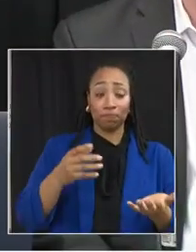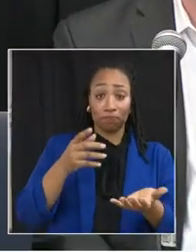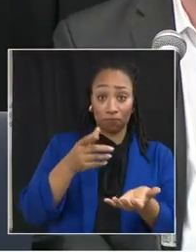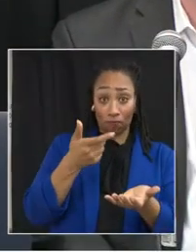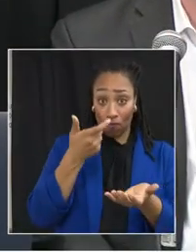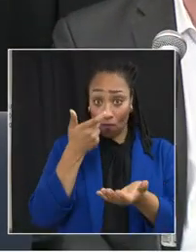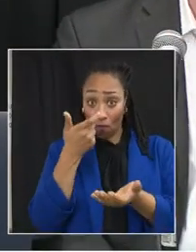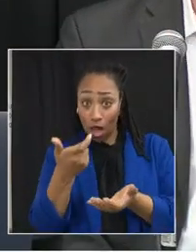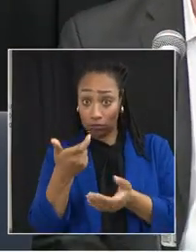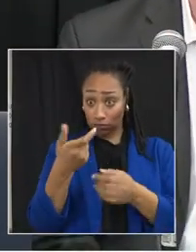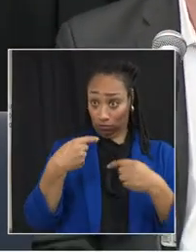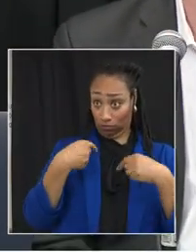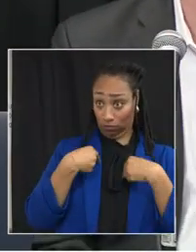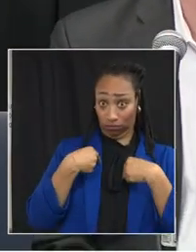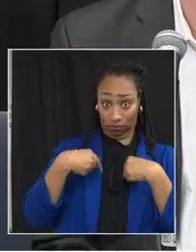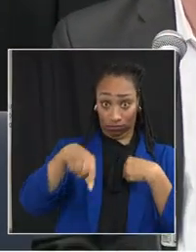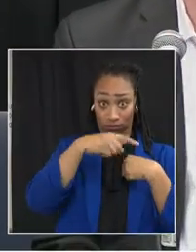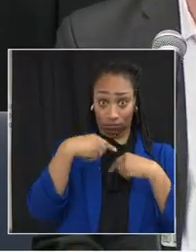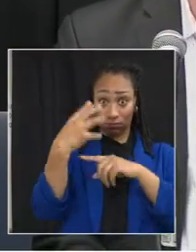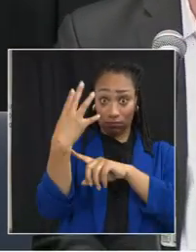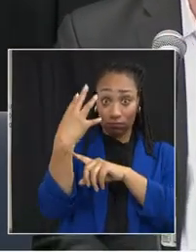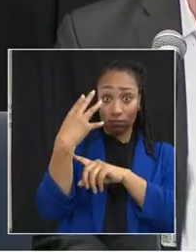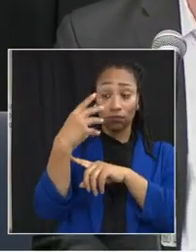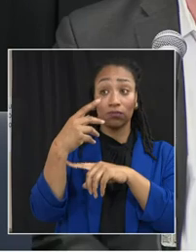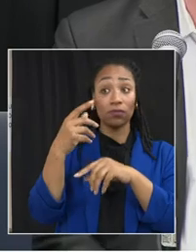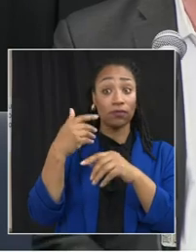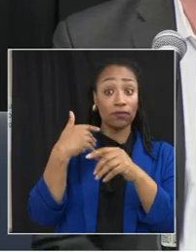of the panel, we're asking you to please dial